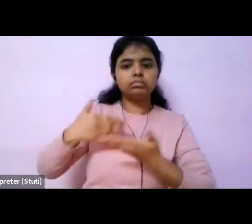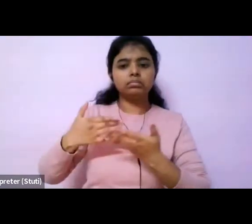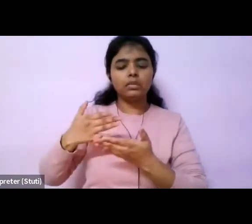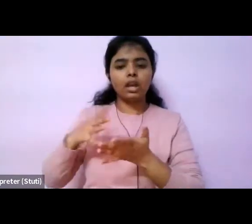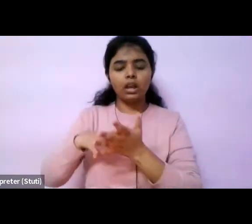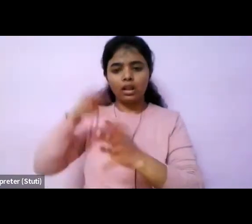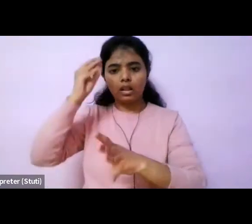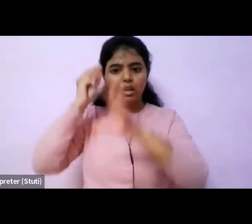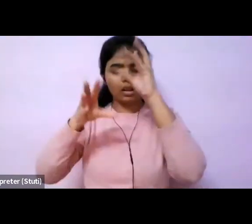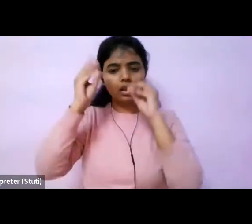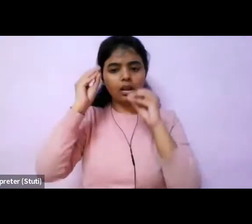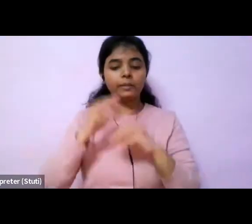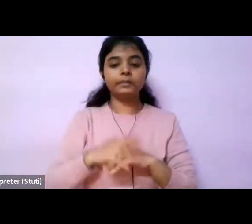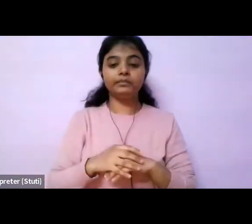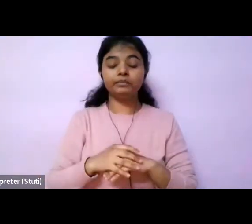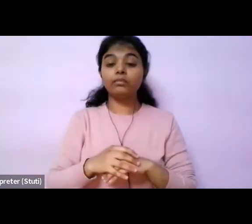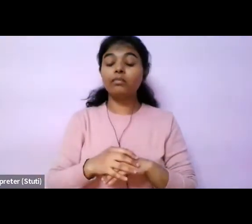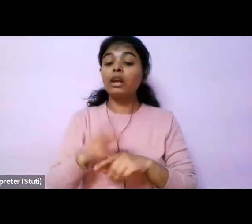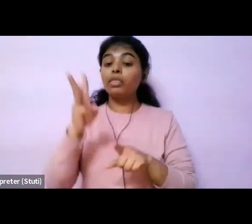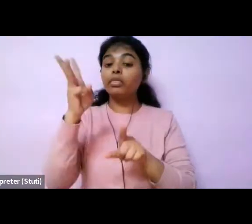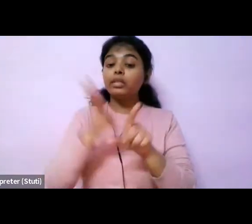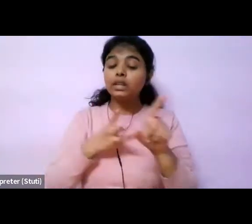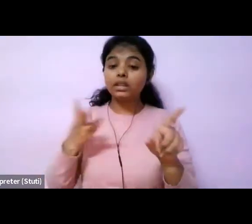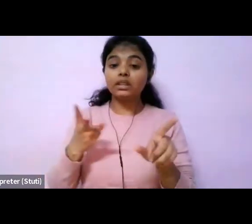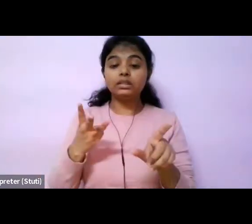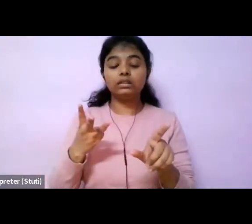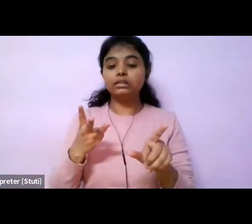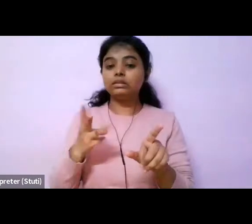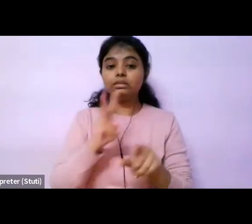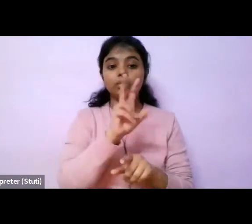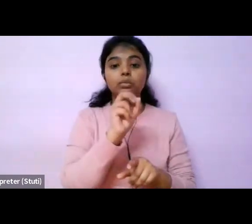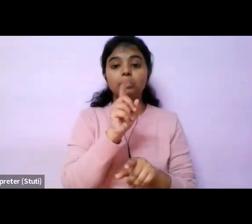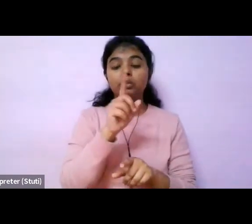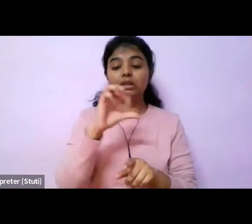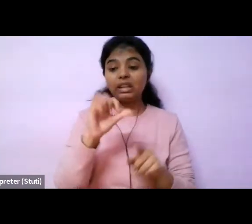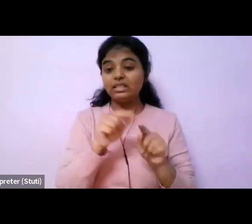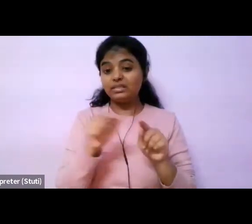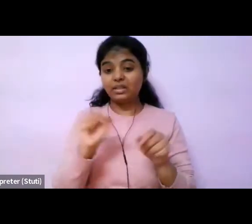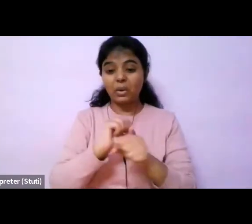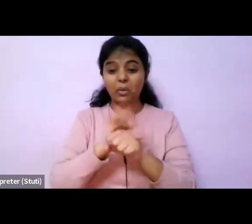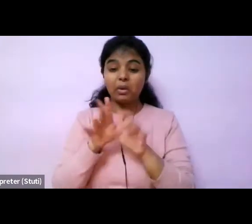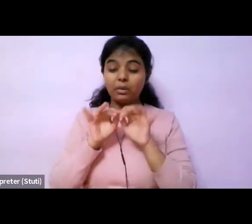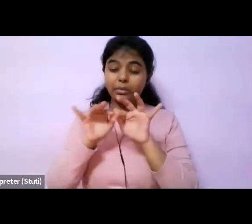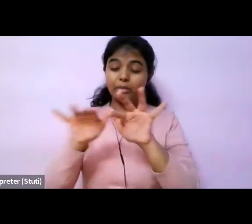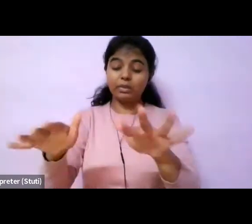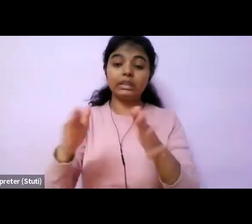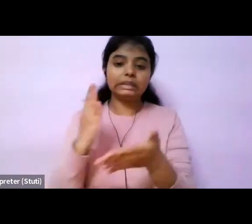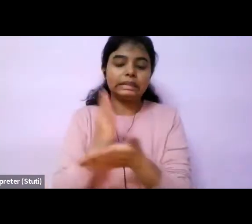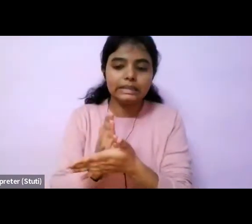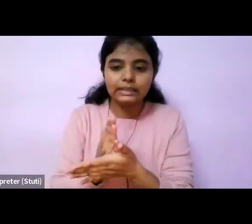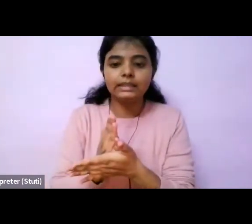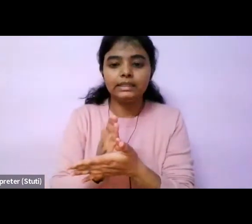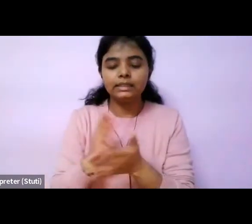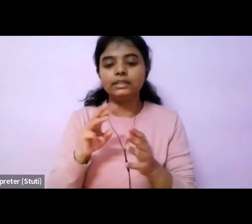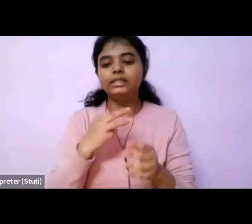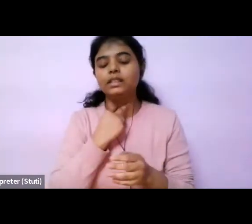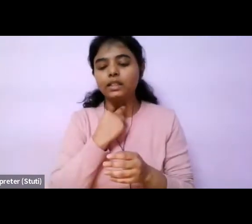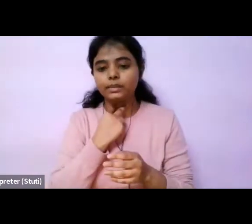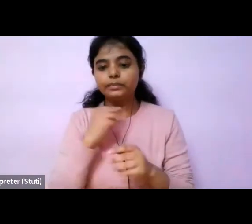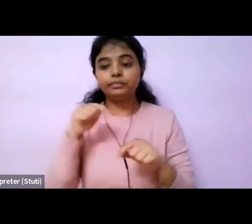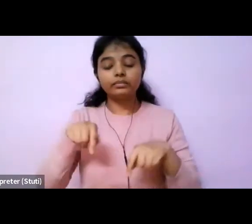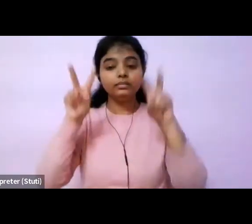suspended for nearly 2 years due to COVID-19. The topic of my presentation today is Art